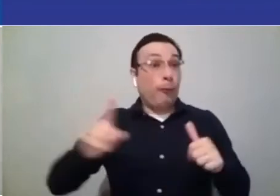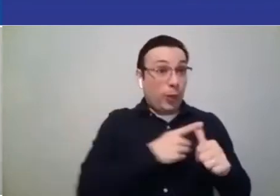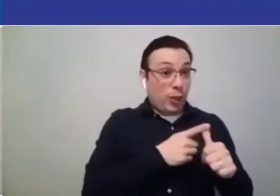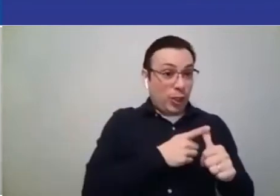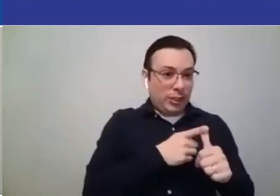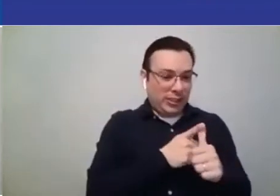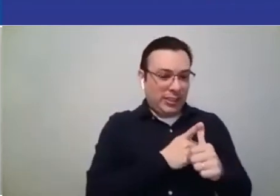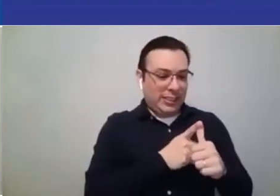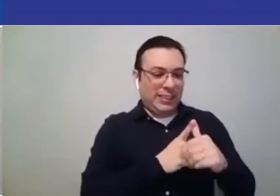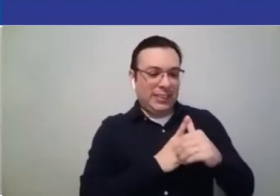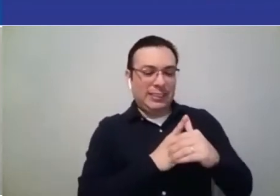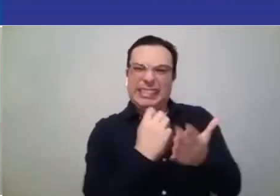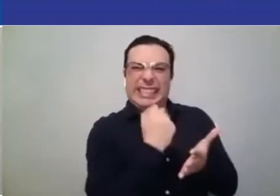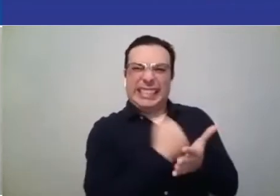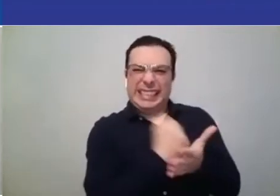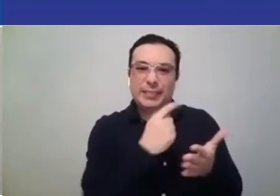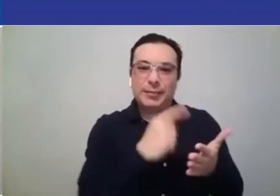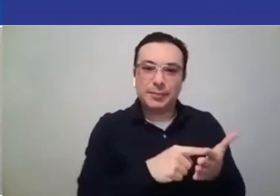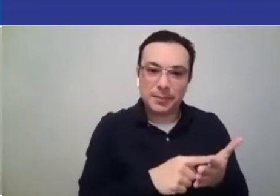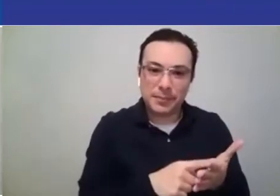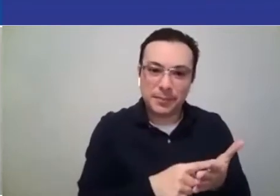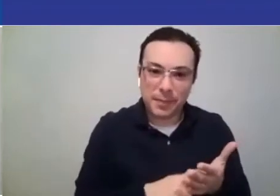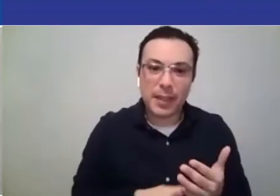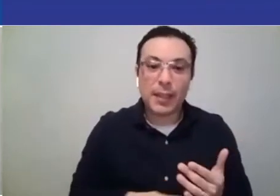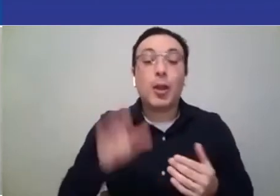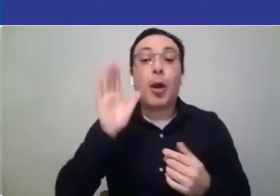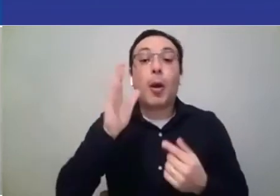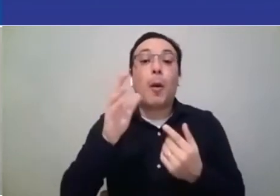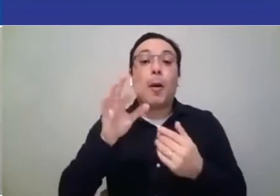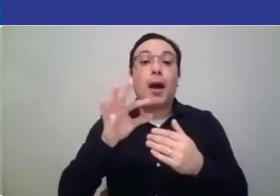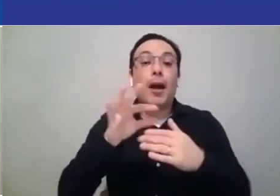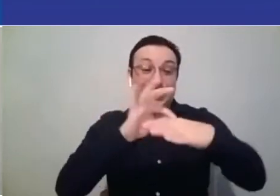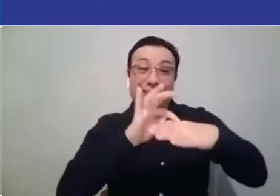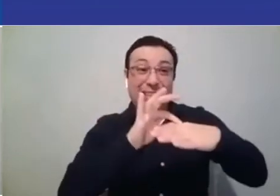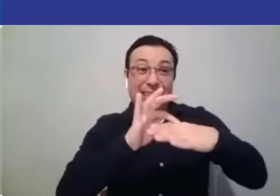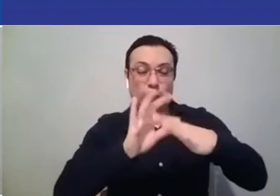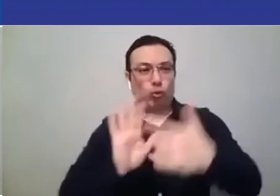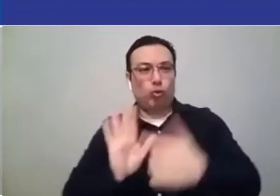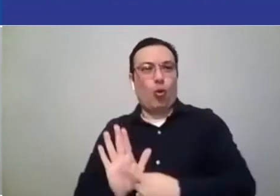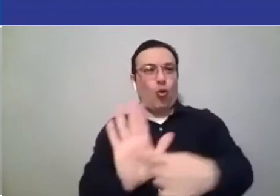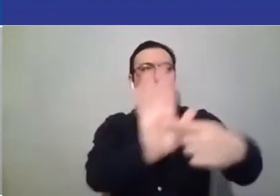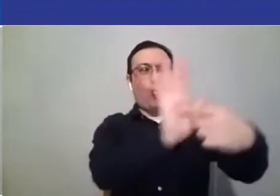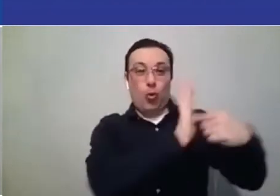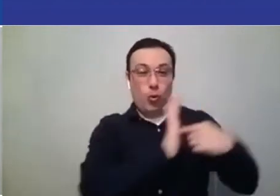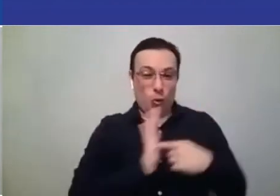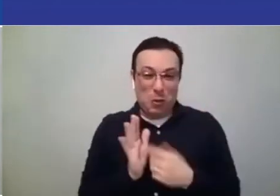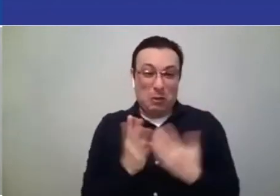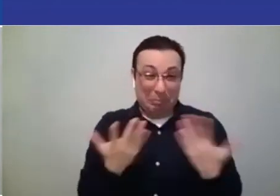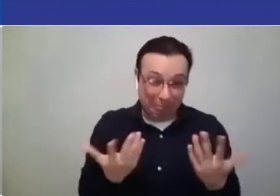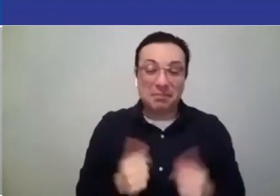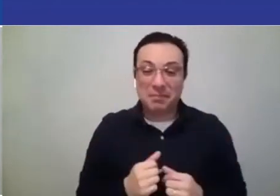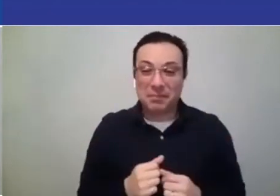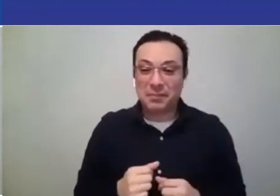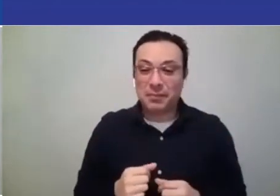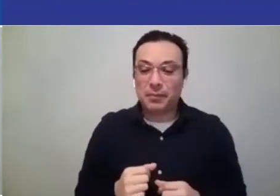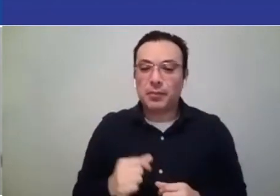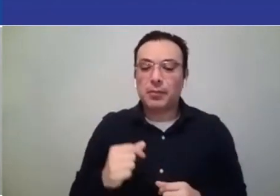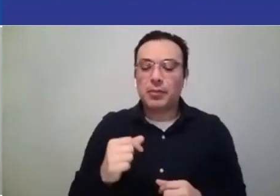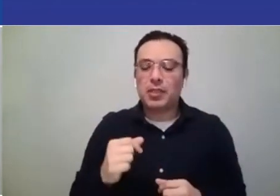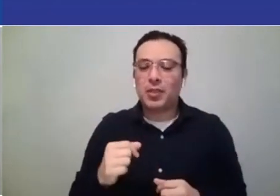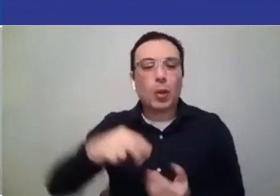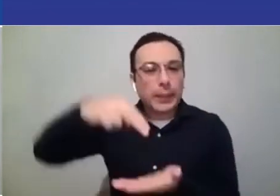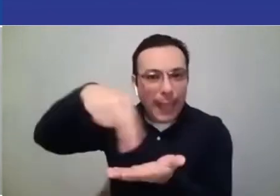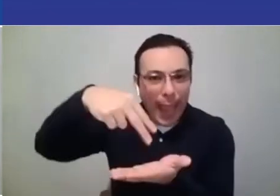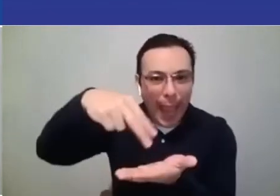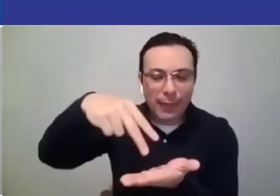that of exposed flesh, that is, bikini and beads to some people. The whole